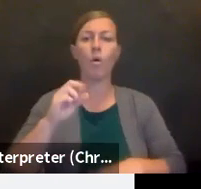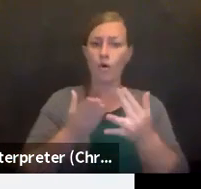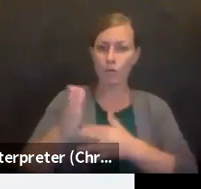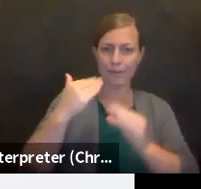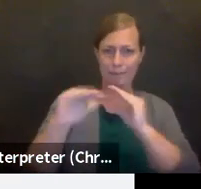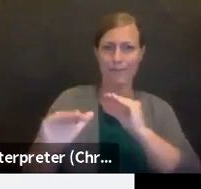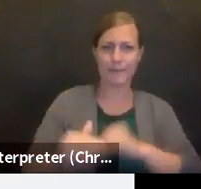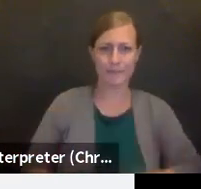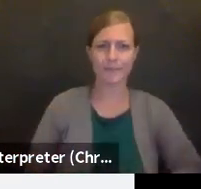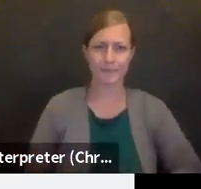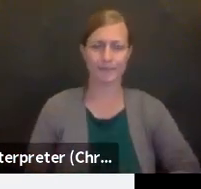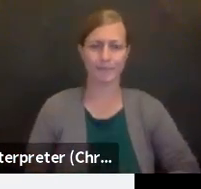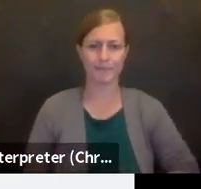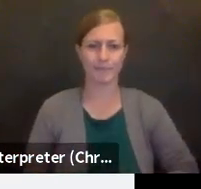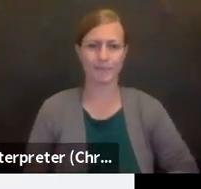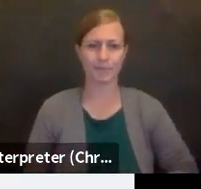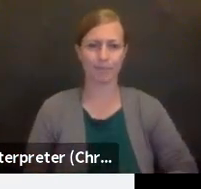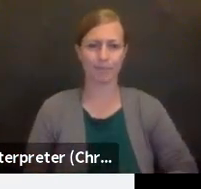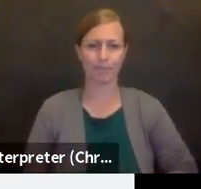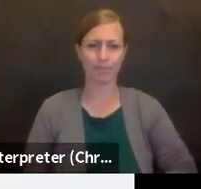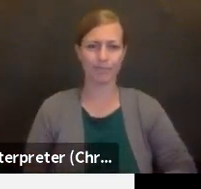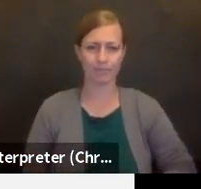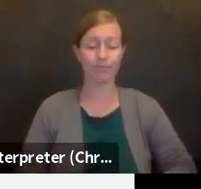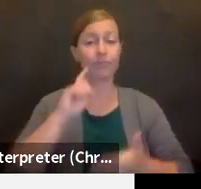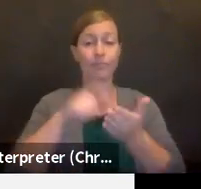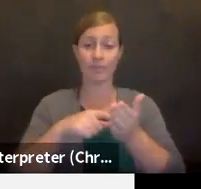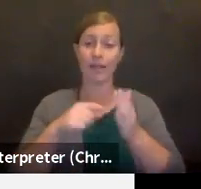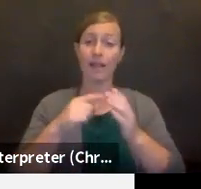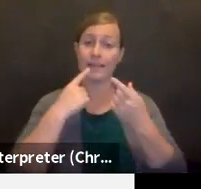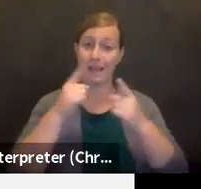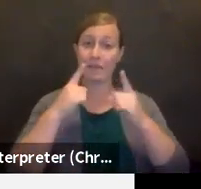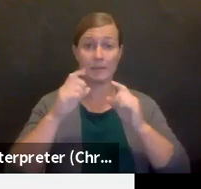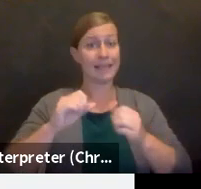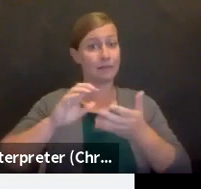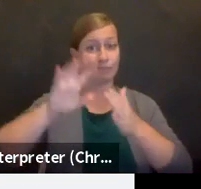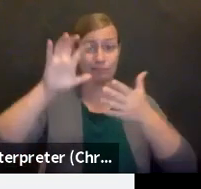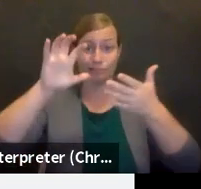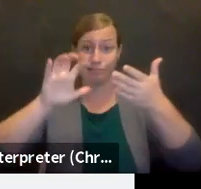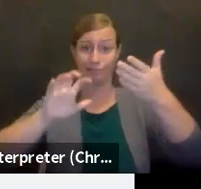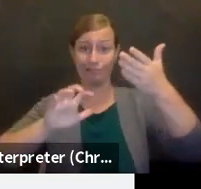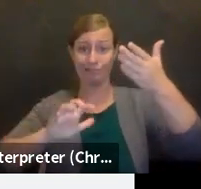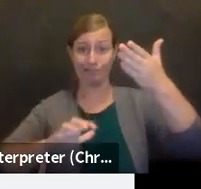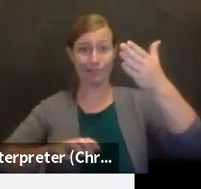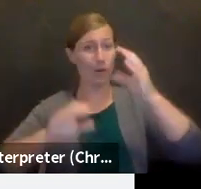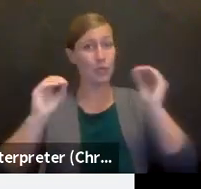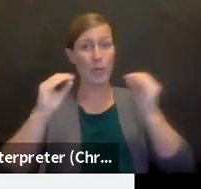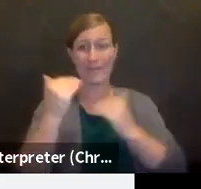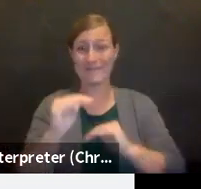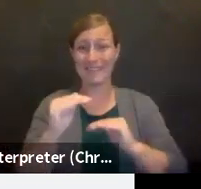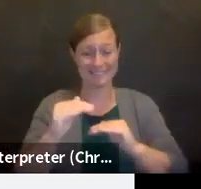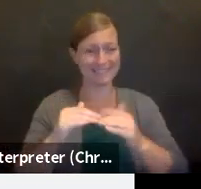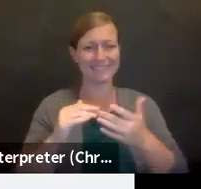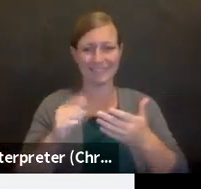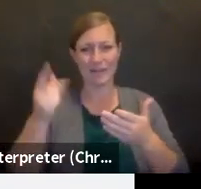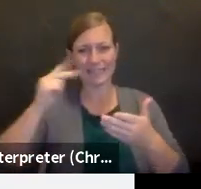email. Notice announcements here can get as big as you want. It keeps getting bigger. I'm just scrolling down. You can